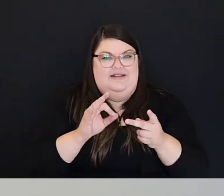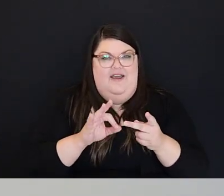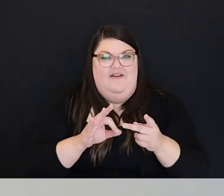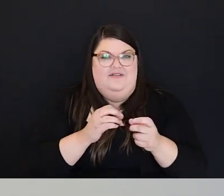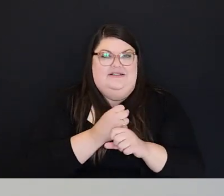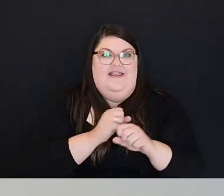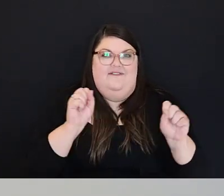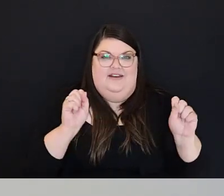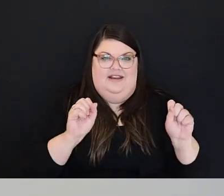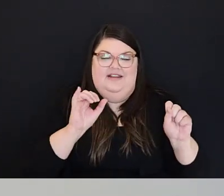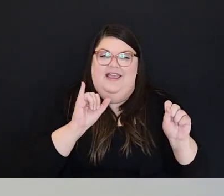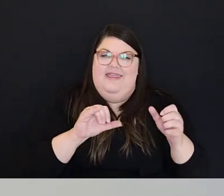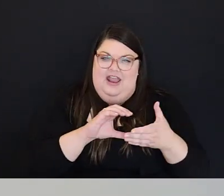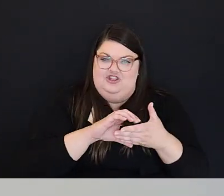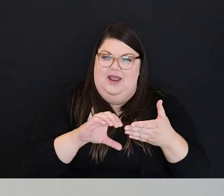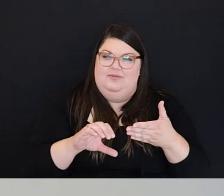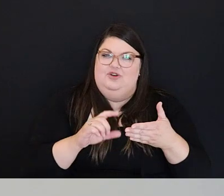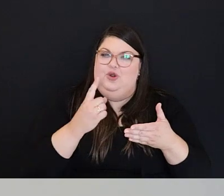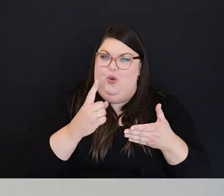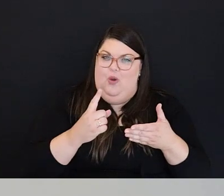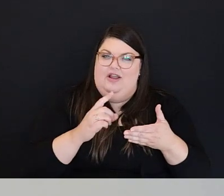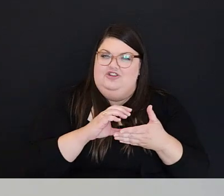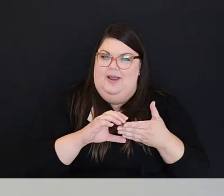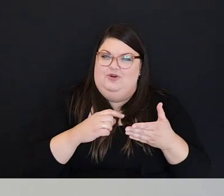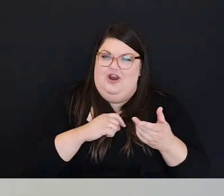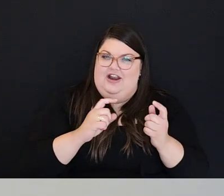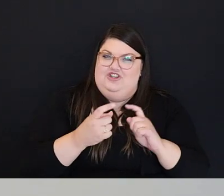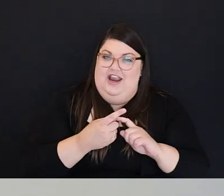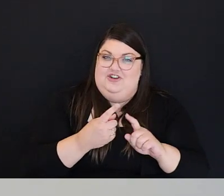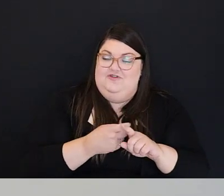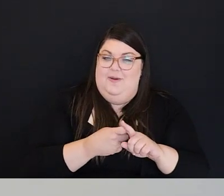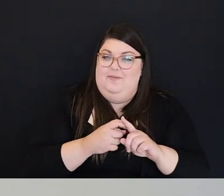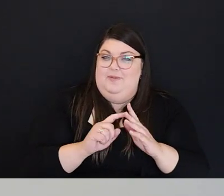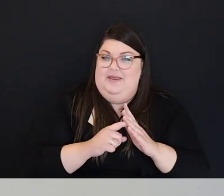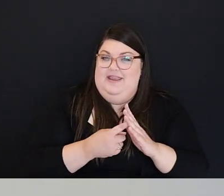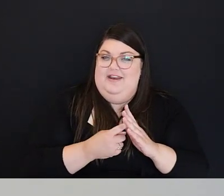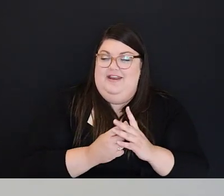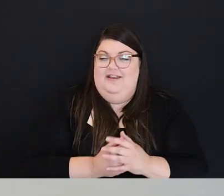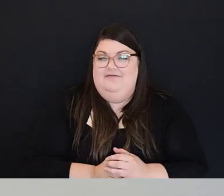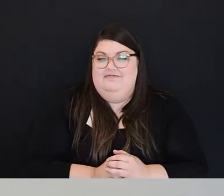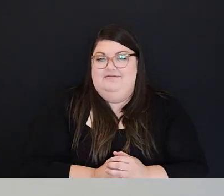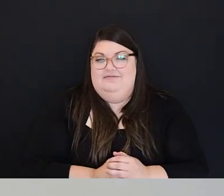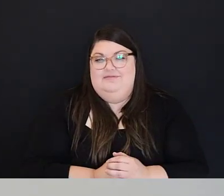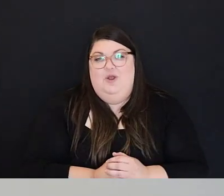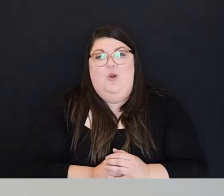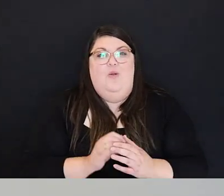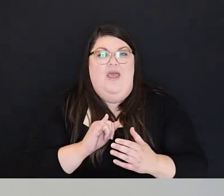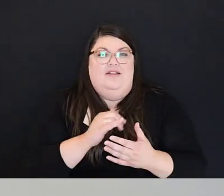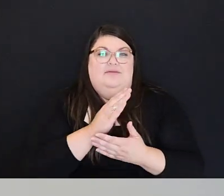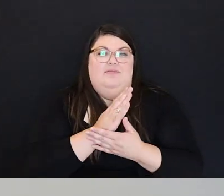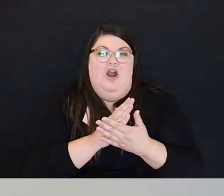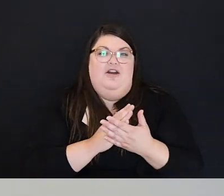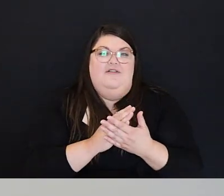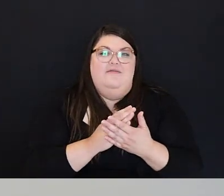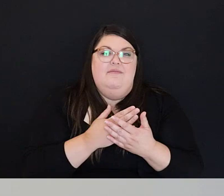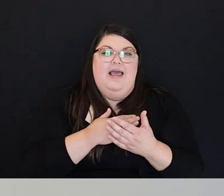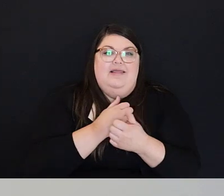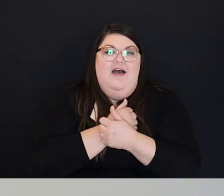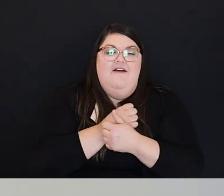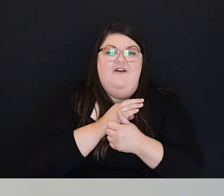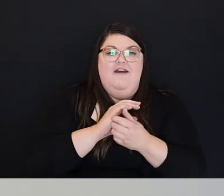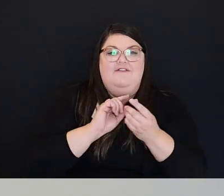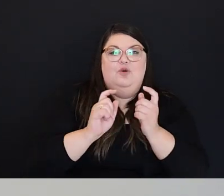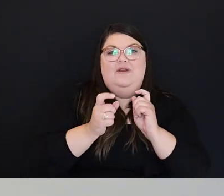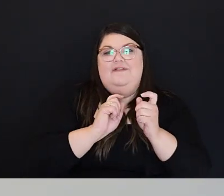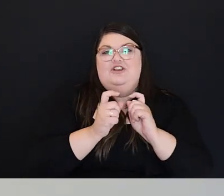And that chapter is the one chapter I changed from the beginning. And again, this is part of that love of revision, because that chapter